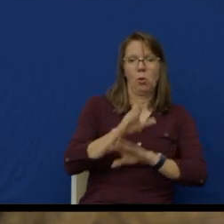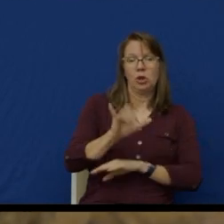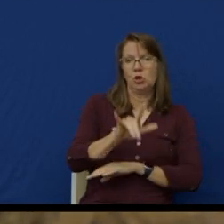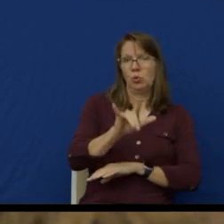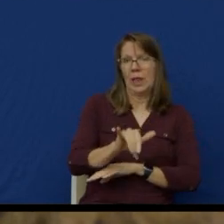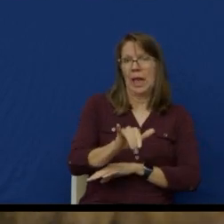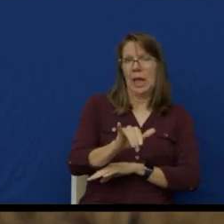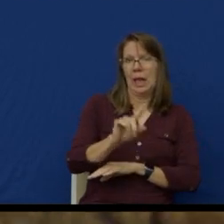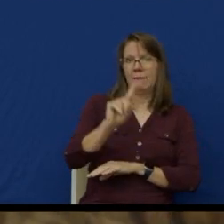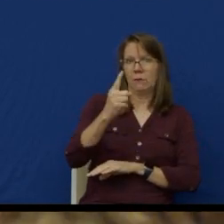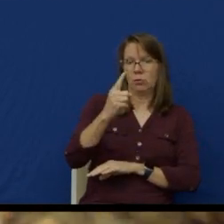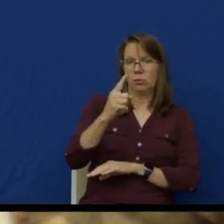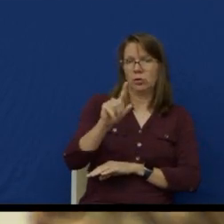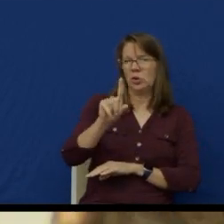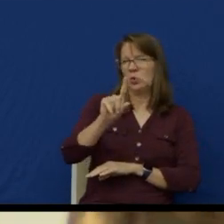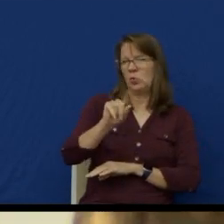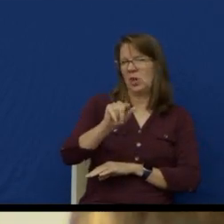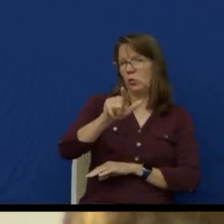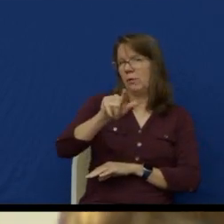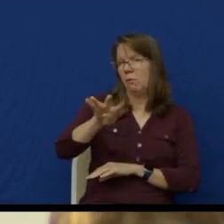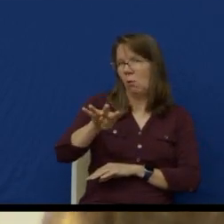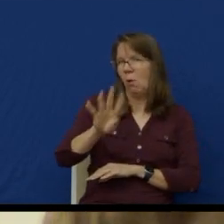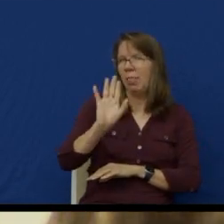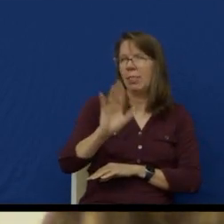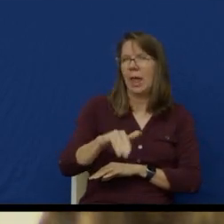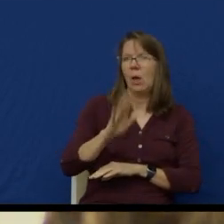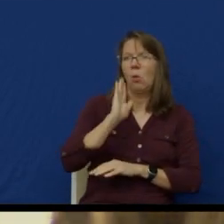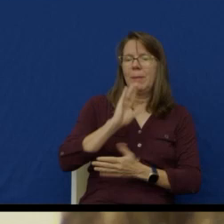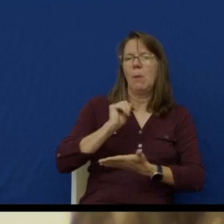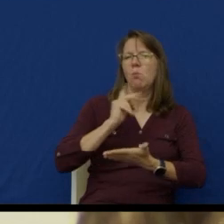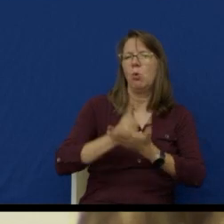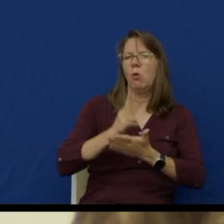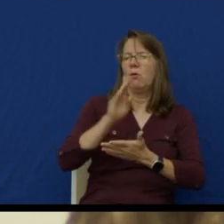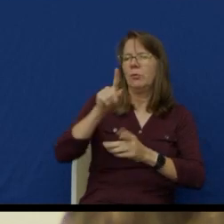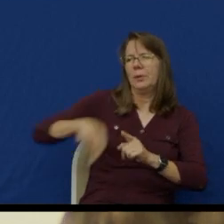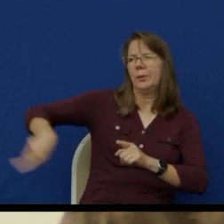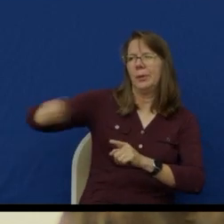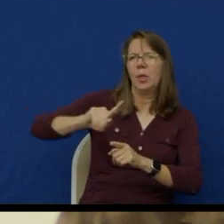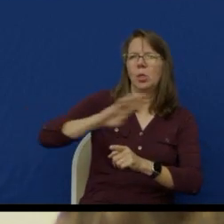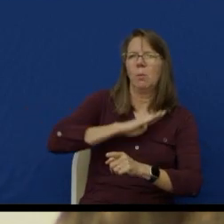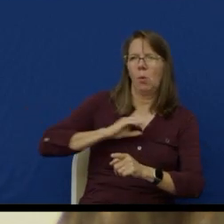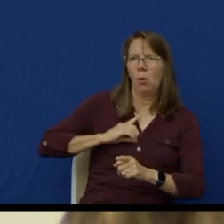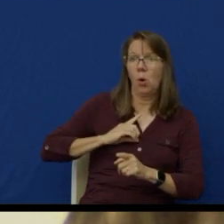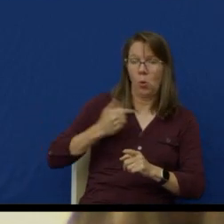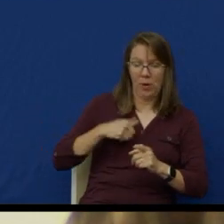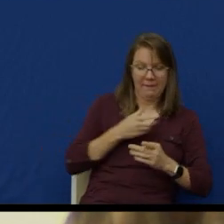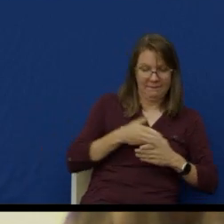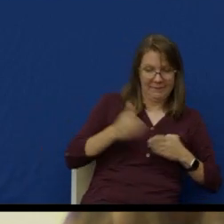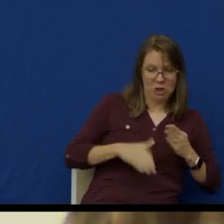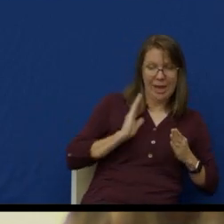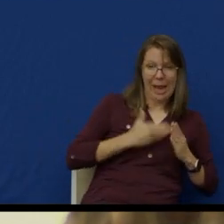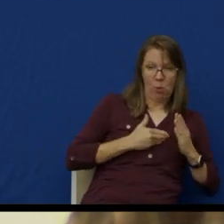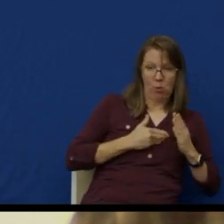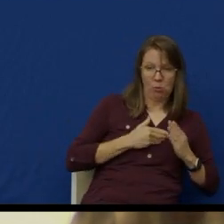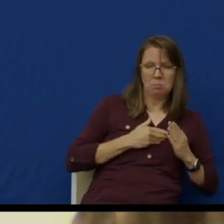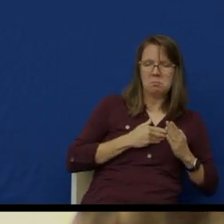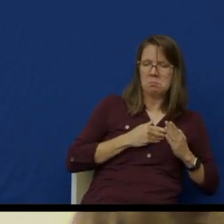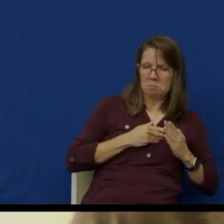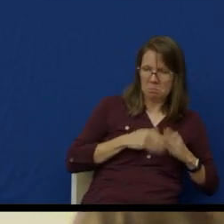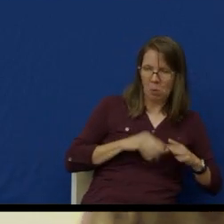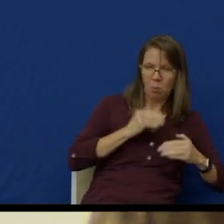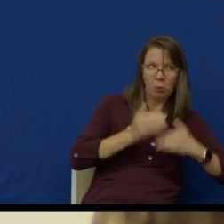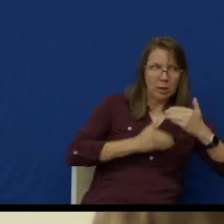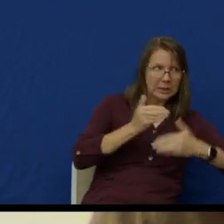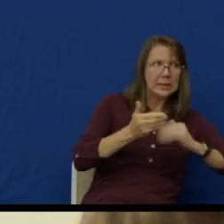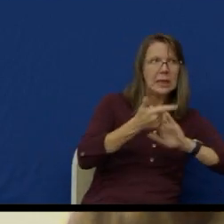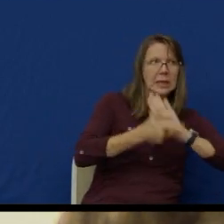2024, and that is something that is approved by the board. So once we complete that RFP process, we will ensure that we're on the board